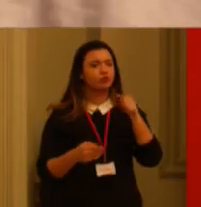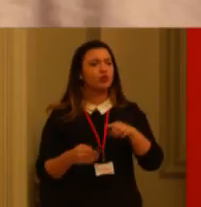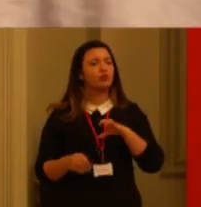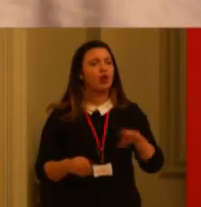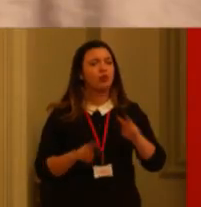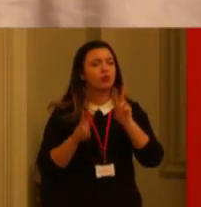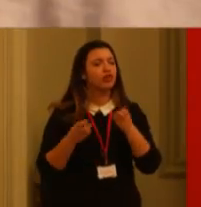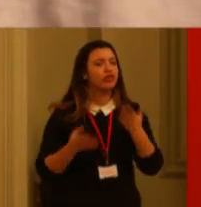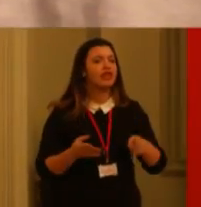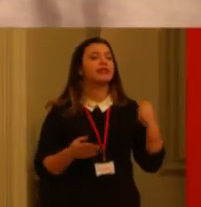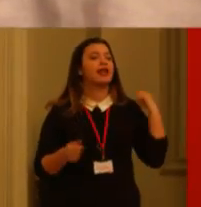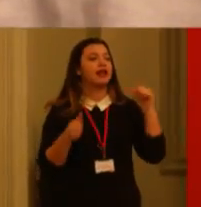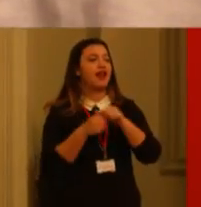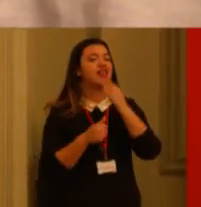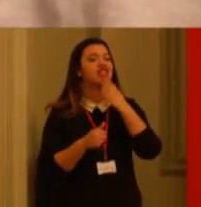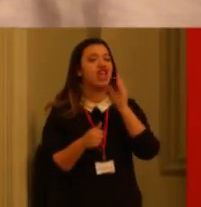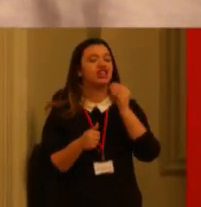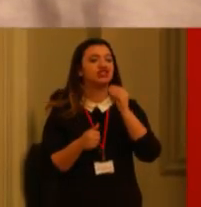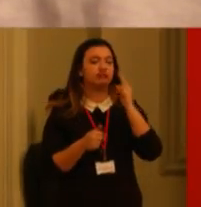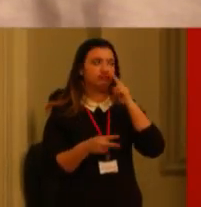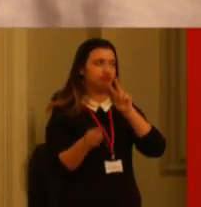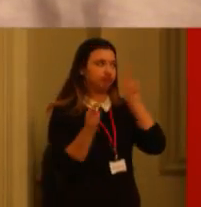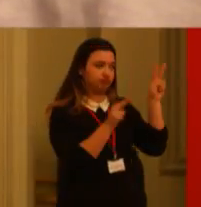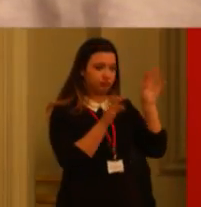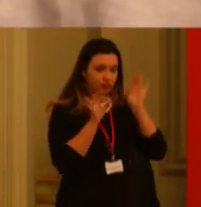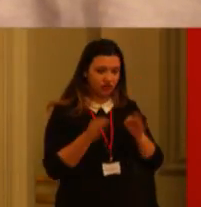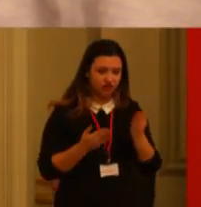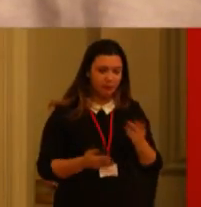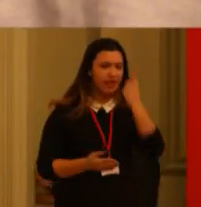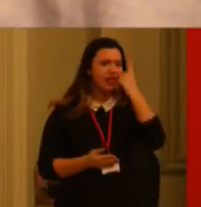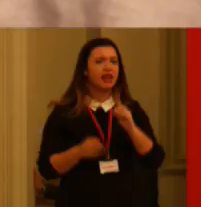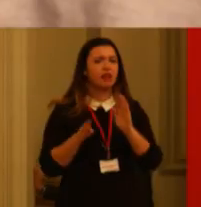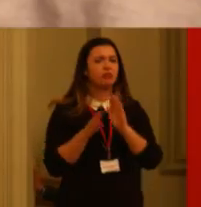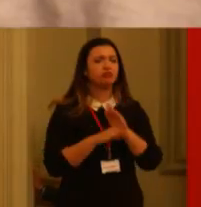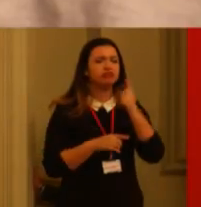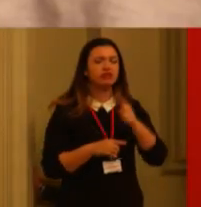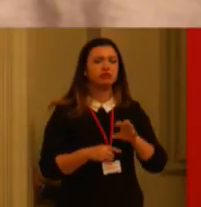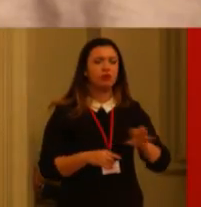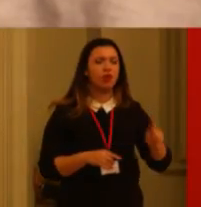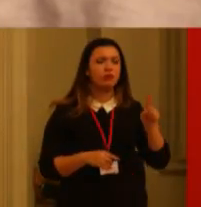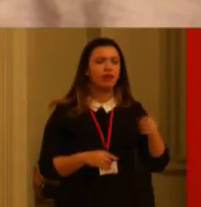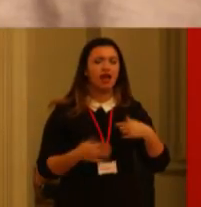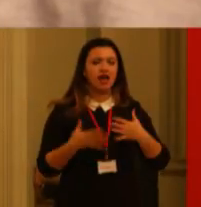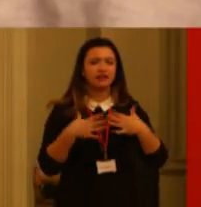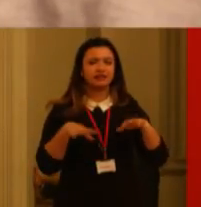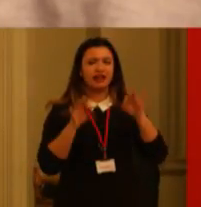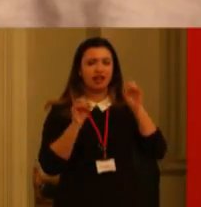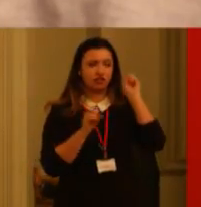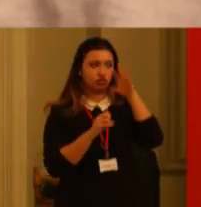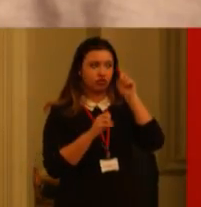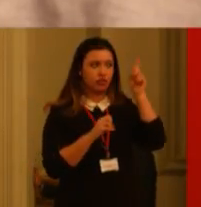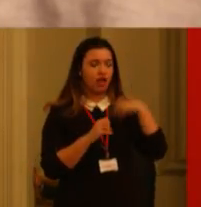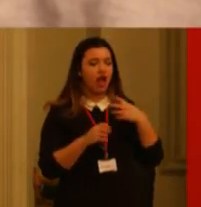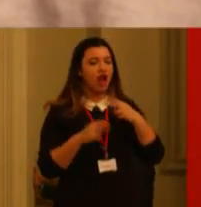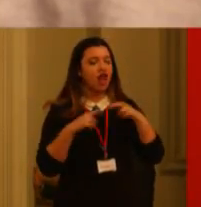young people, and in this part, we will again start off with another video. We will listen to